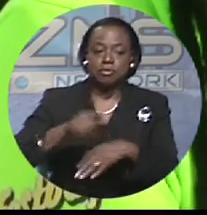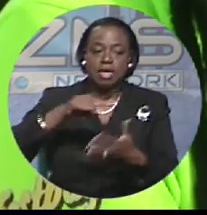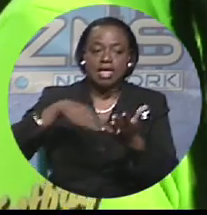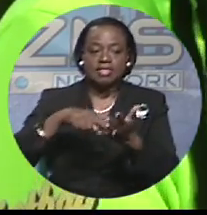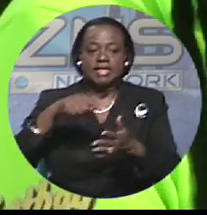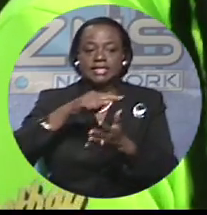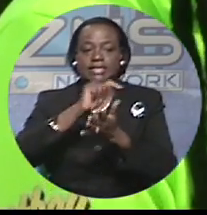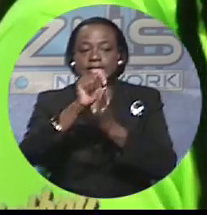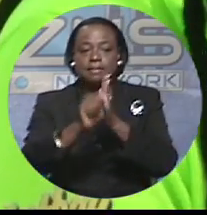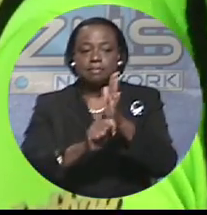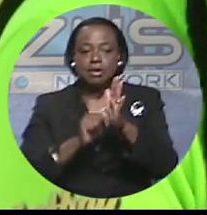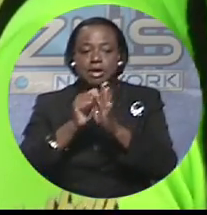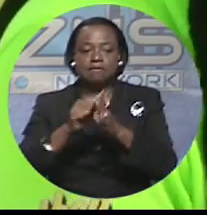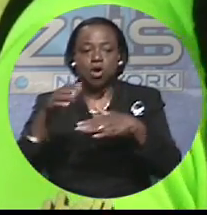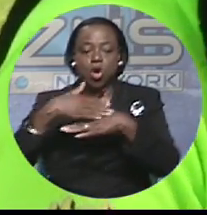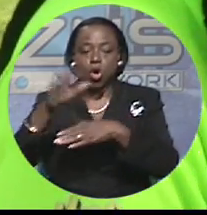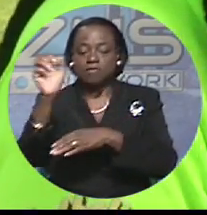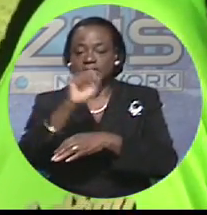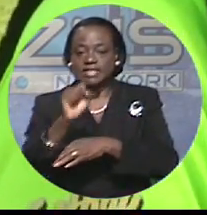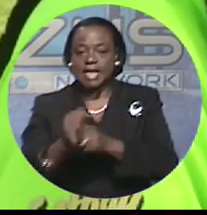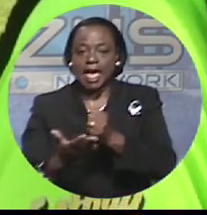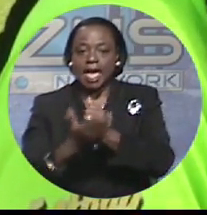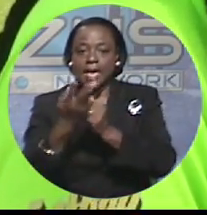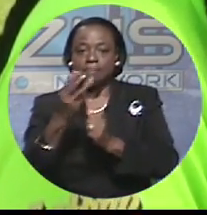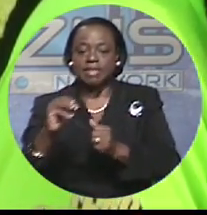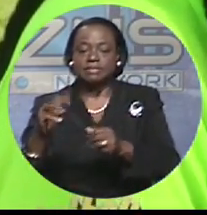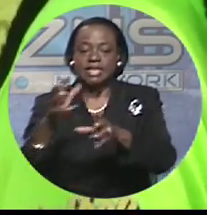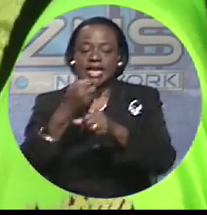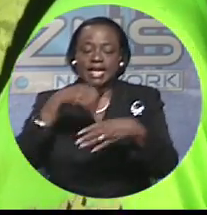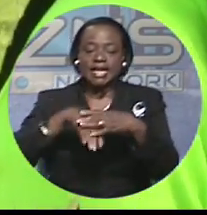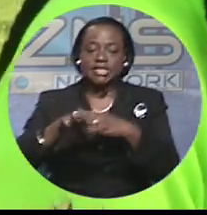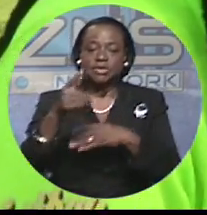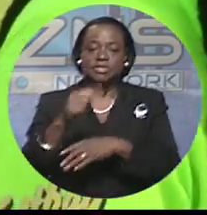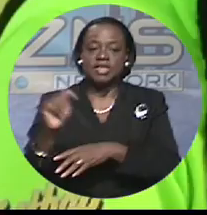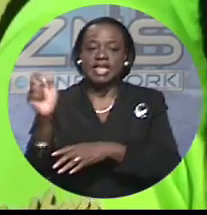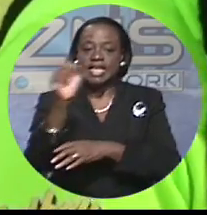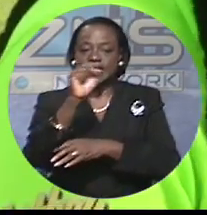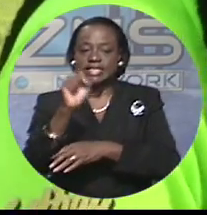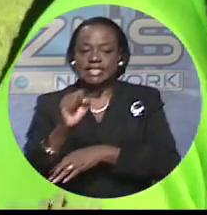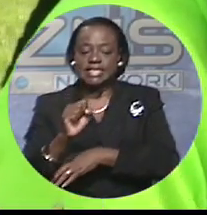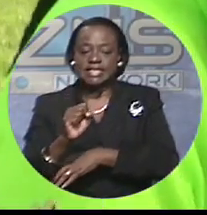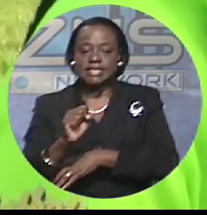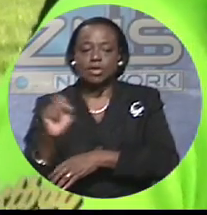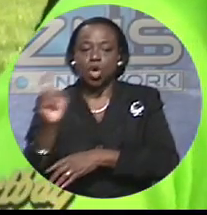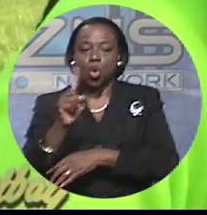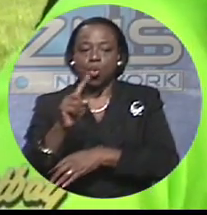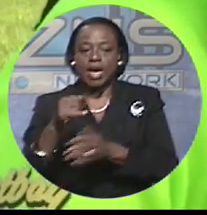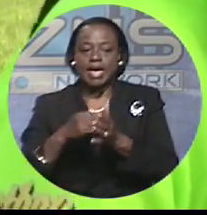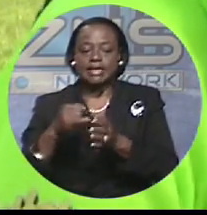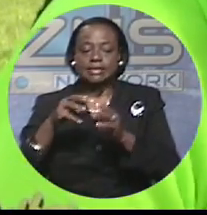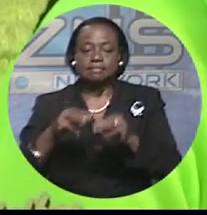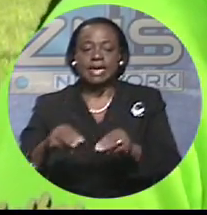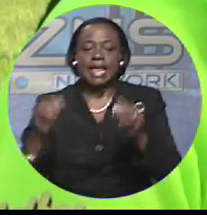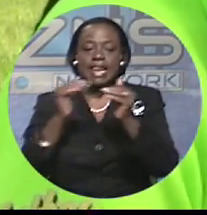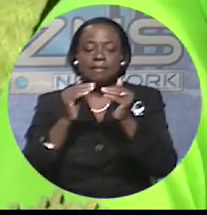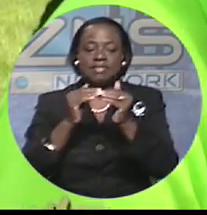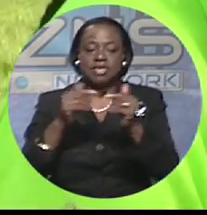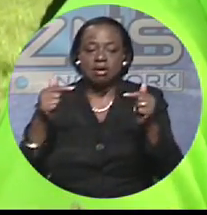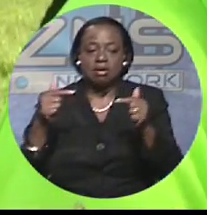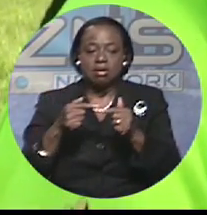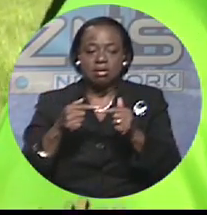off season, you know, and help them to get into the season where it may limit the